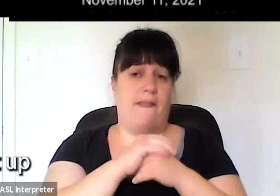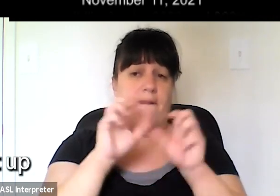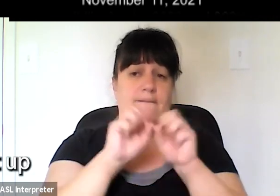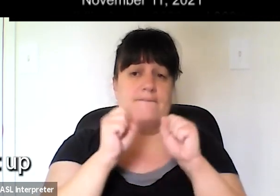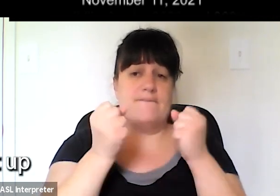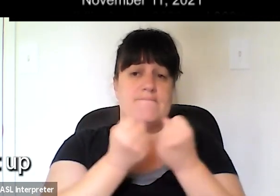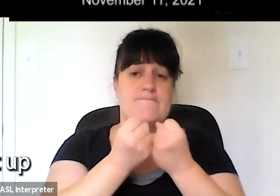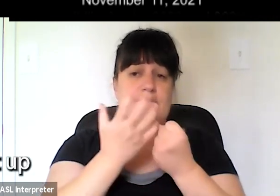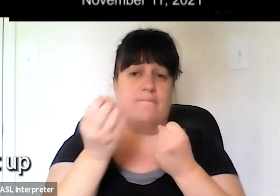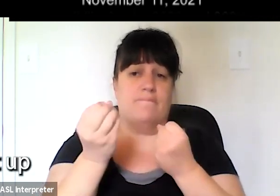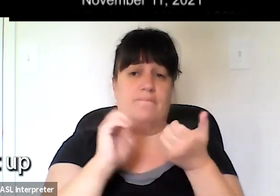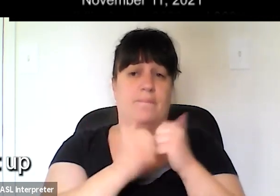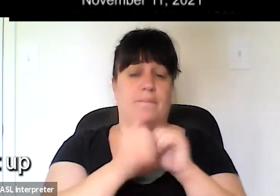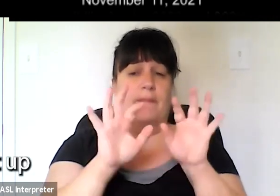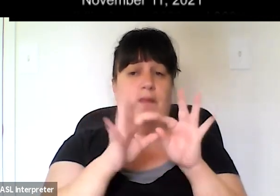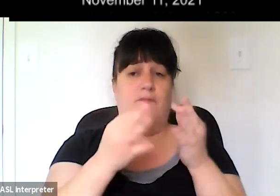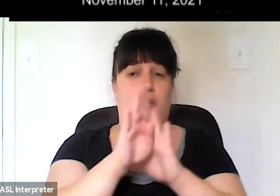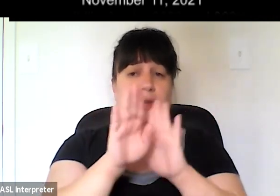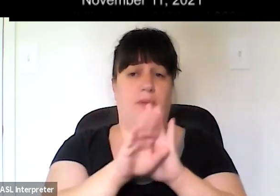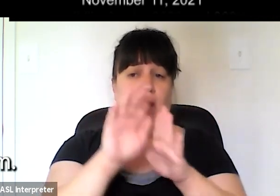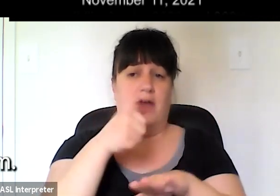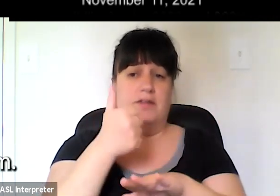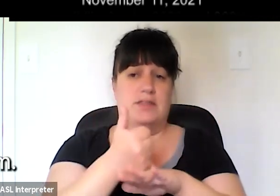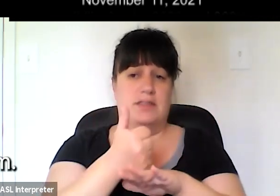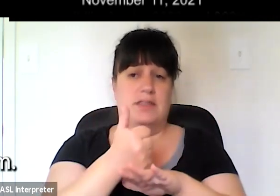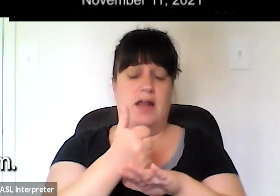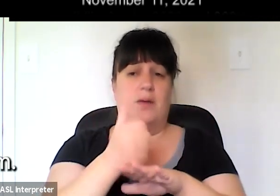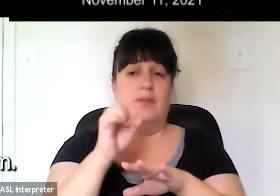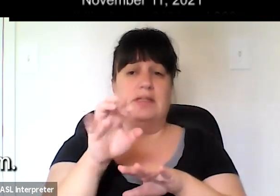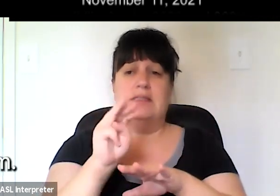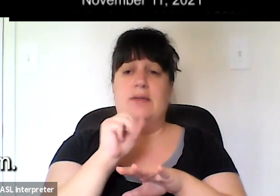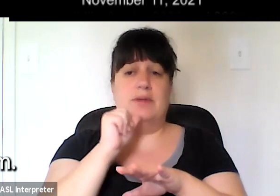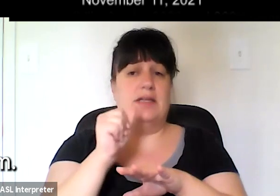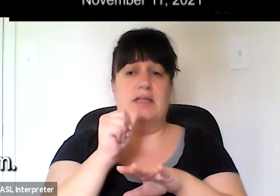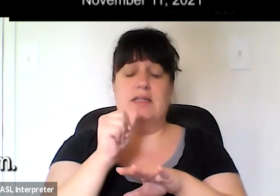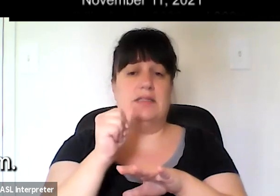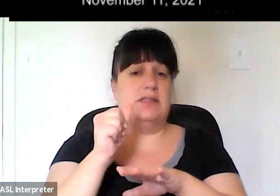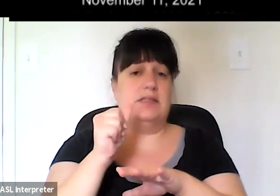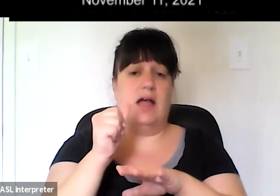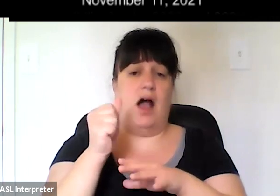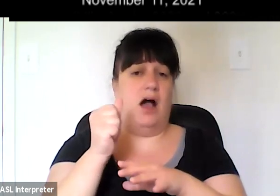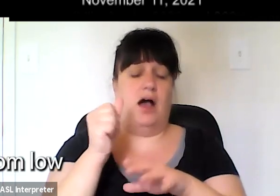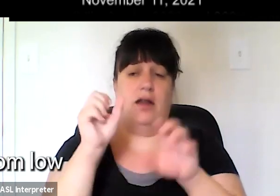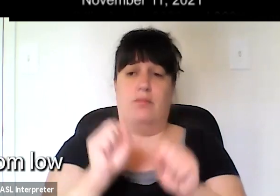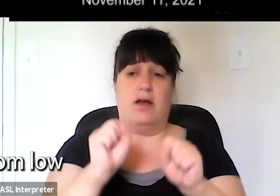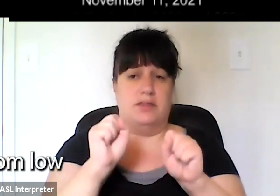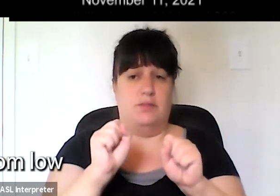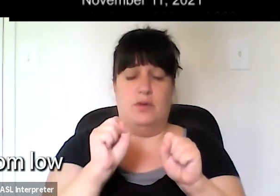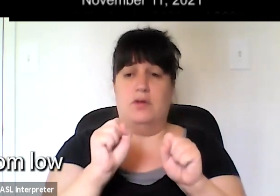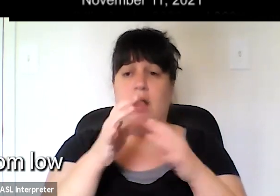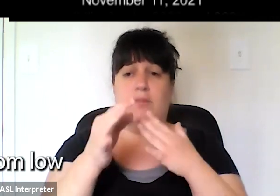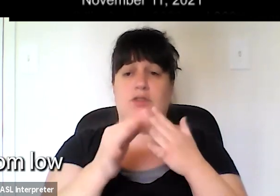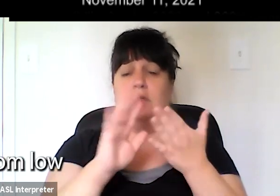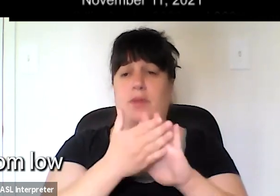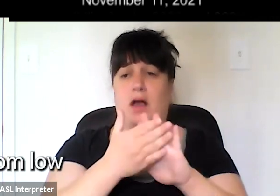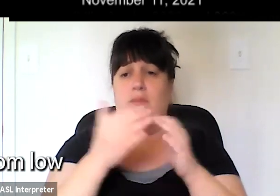Society and the way the family backgrounds are set up, STEM is not a very viable career option for them. It becomes very